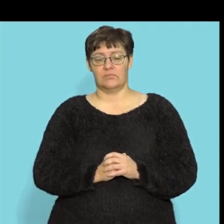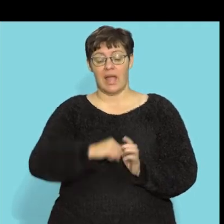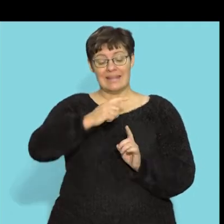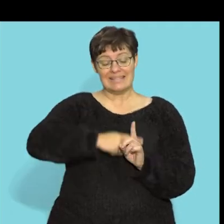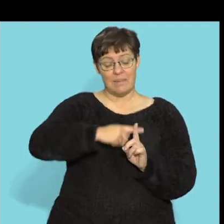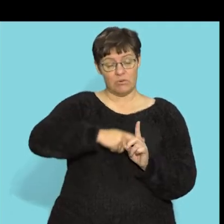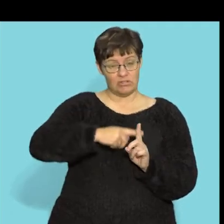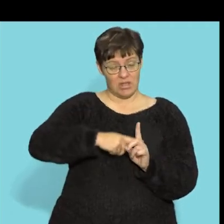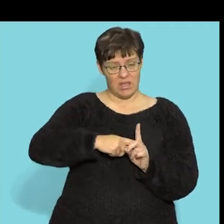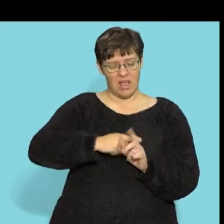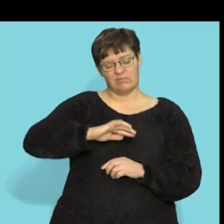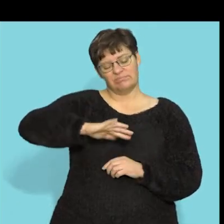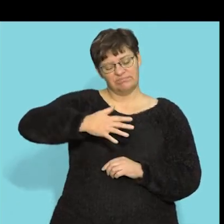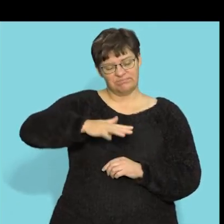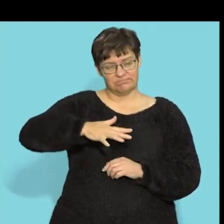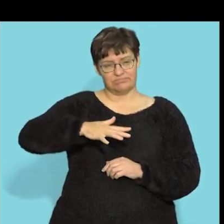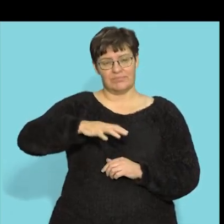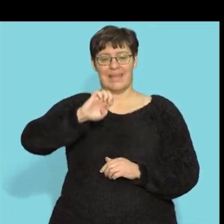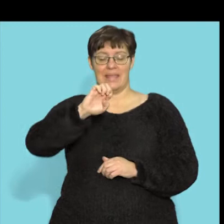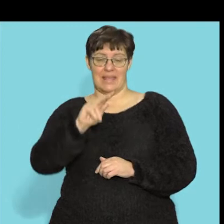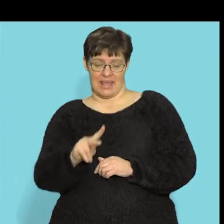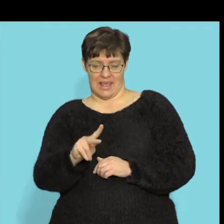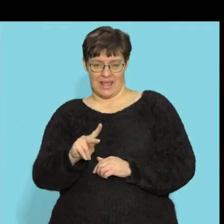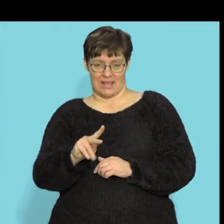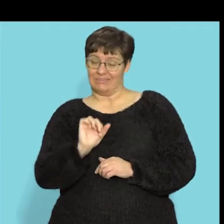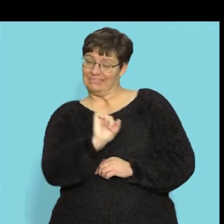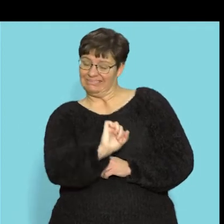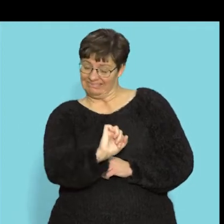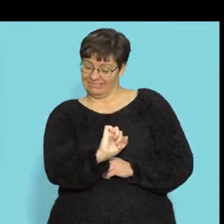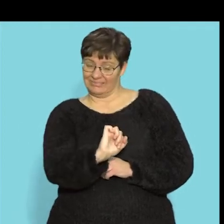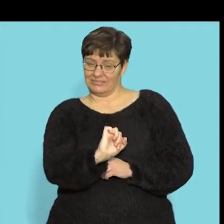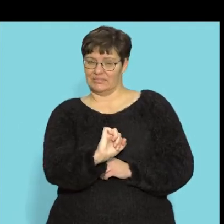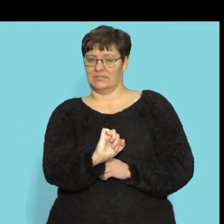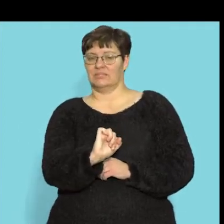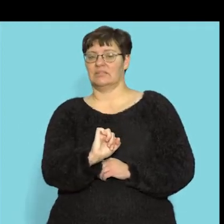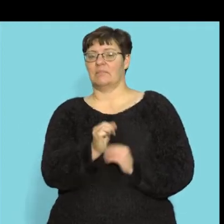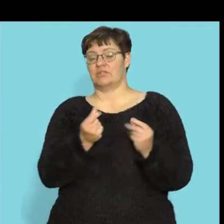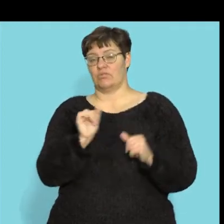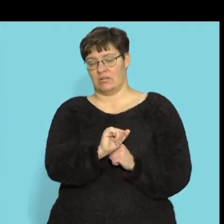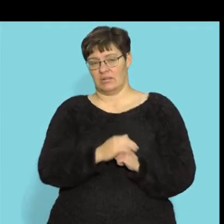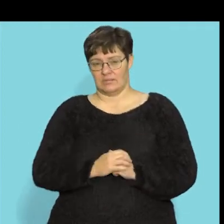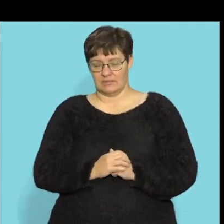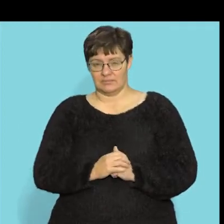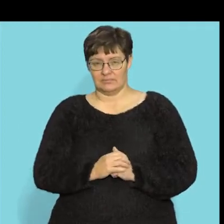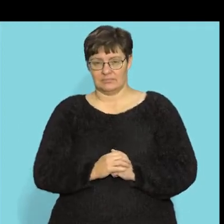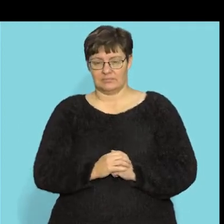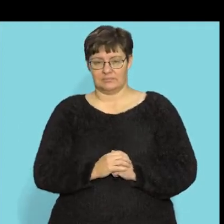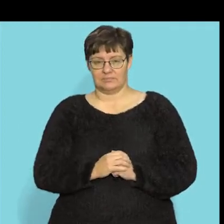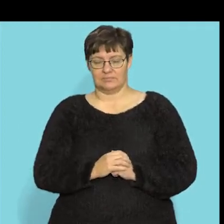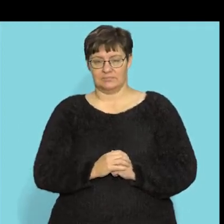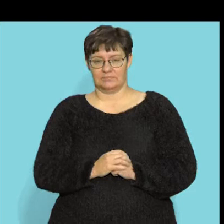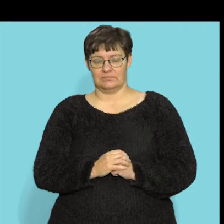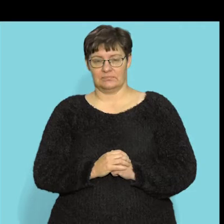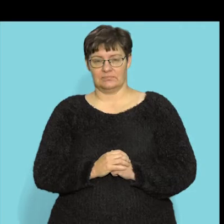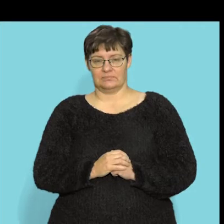average kinetic energy of particles of a material. So temperature, think of it in terms of the average